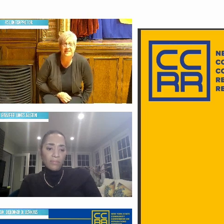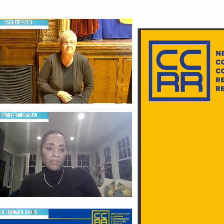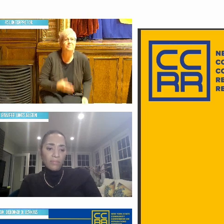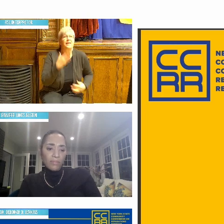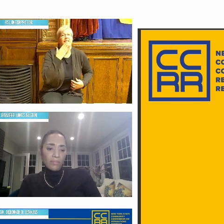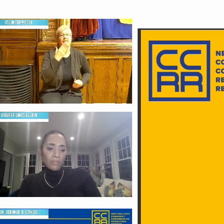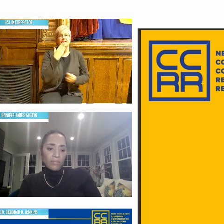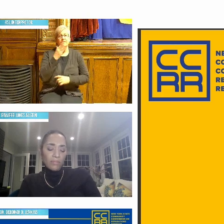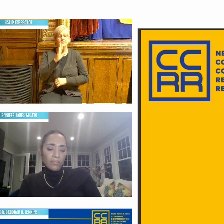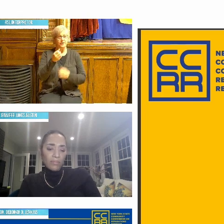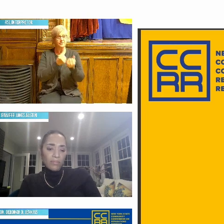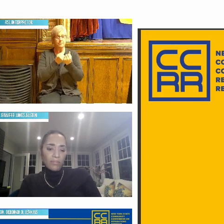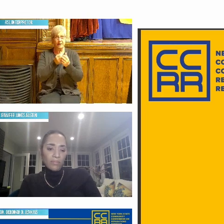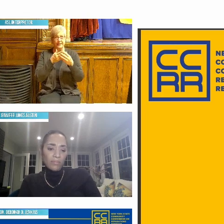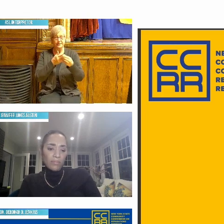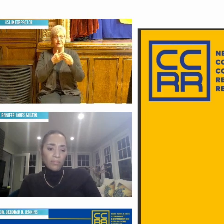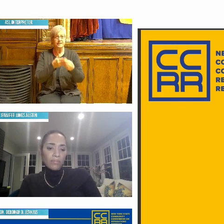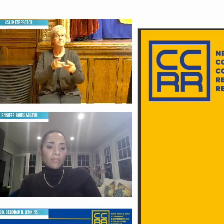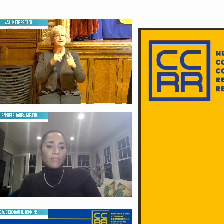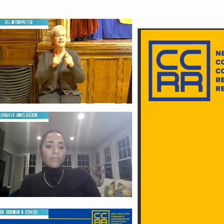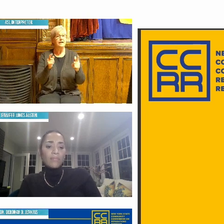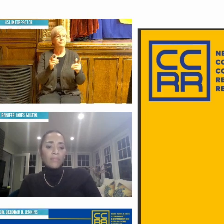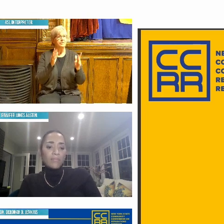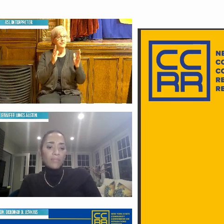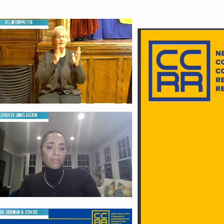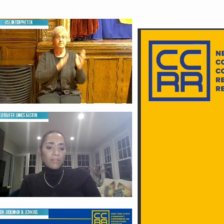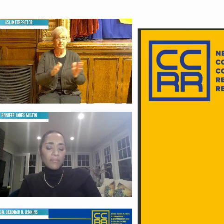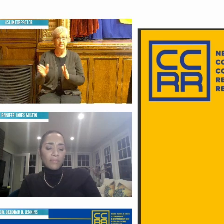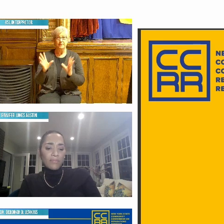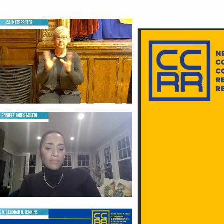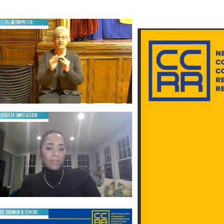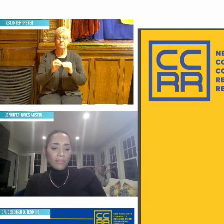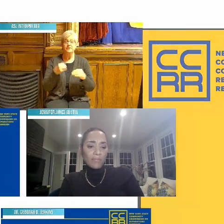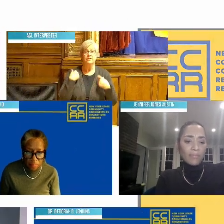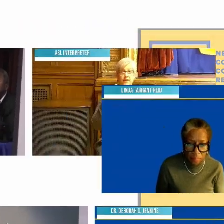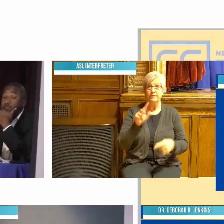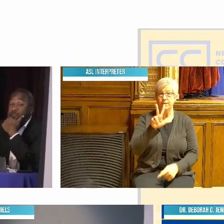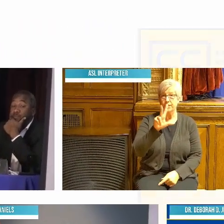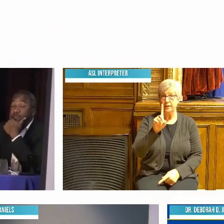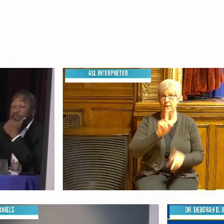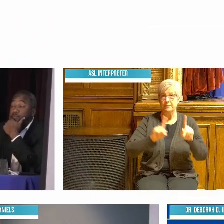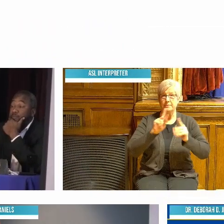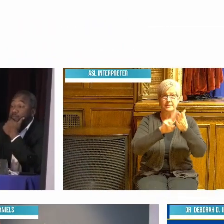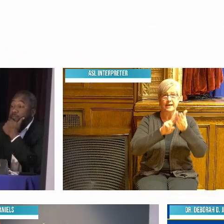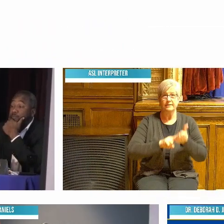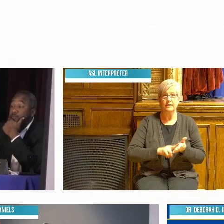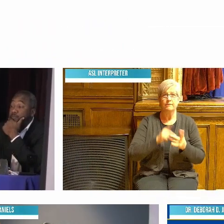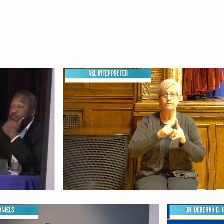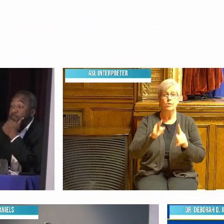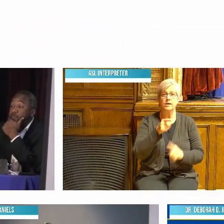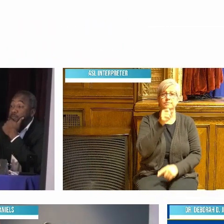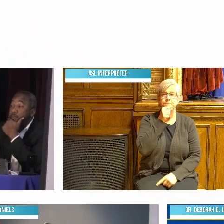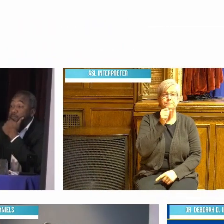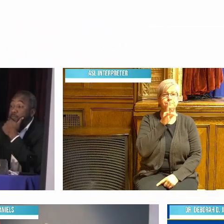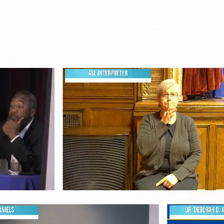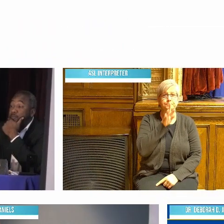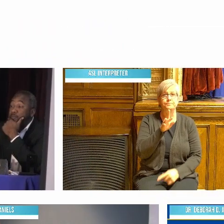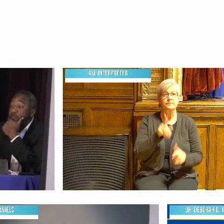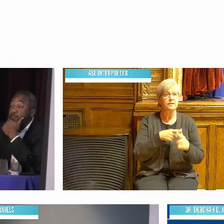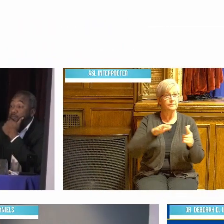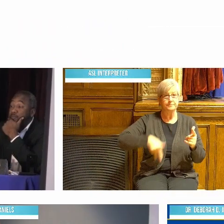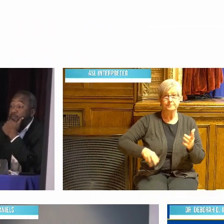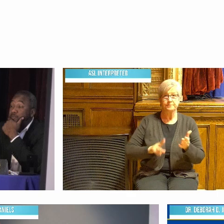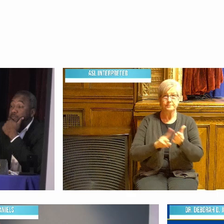our meeting, we are excited that we have 31 people signed up for public testimony. We want you to know that if you haven't signed up,